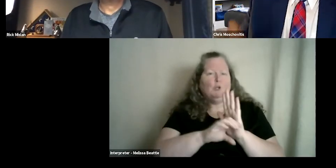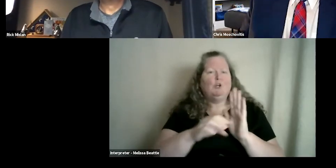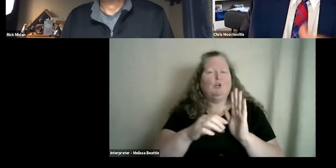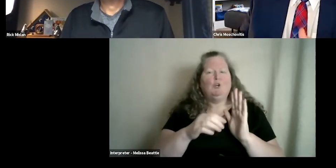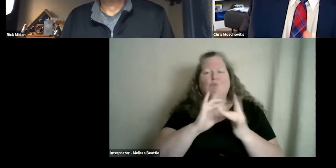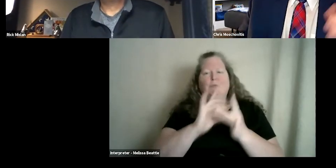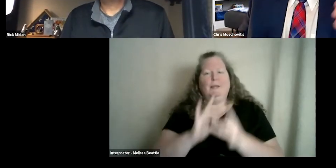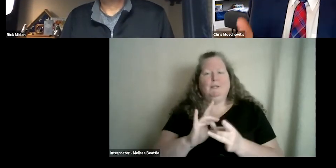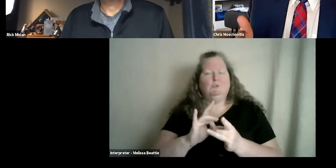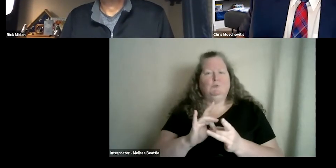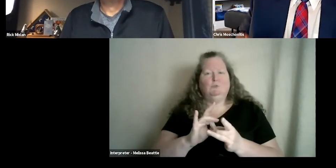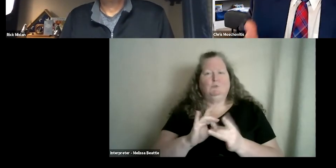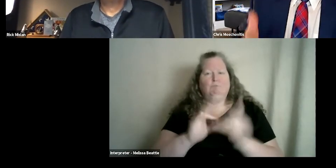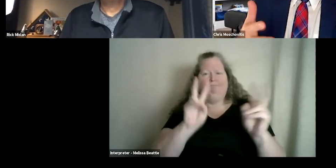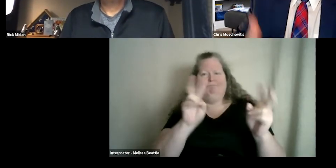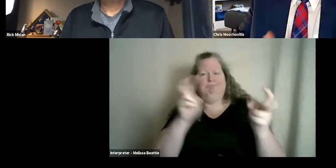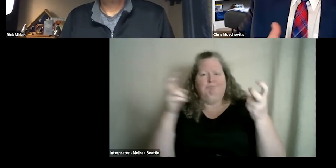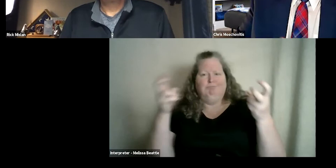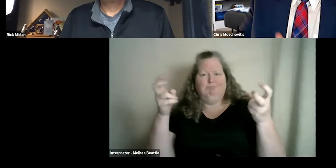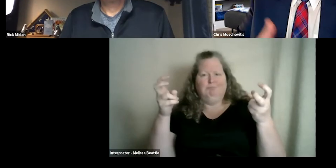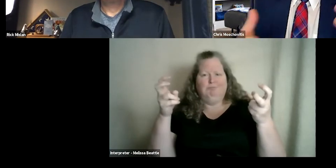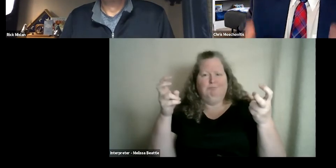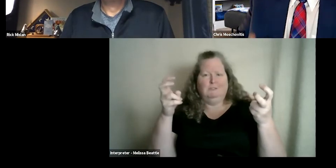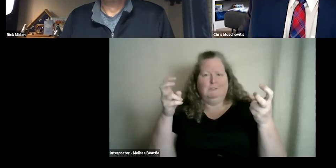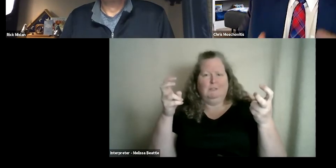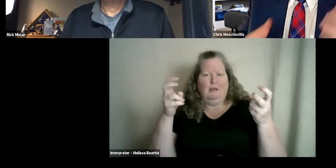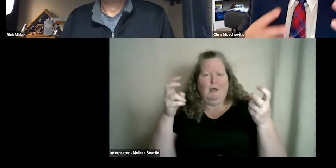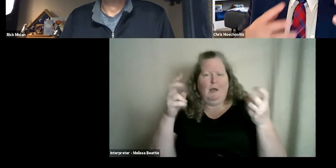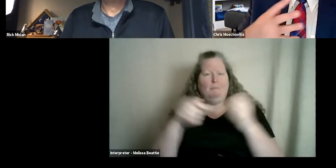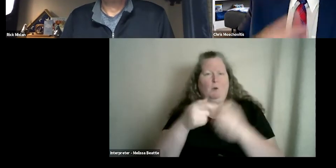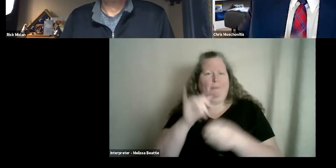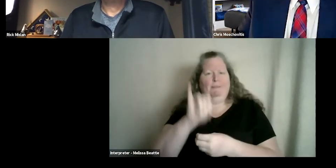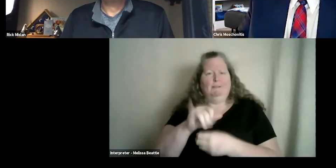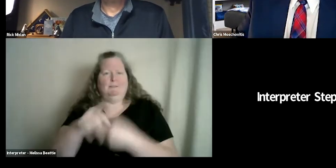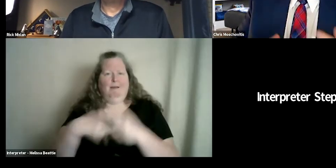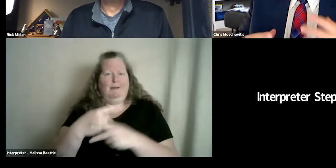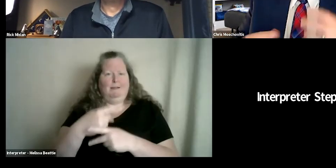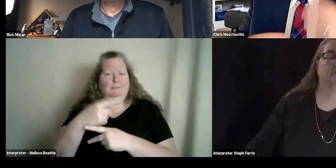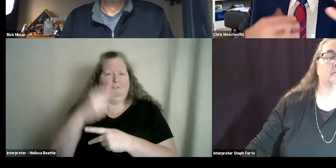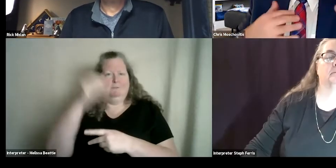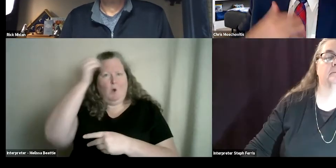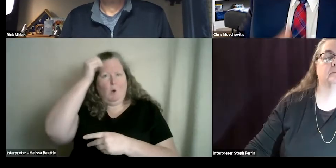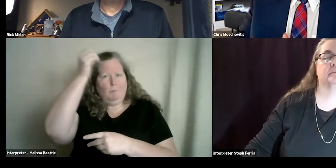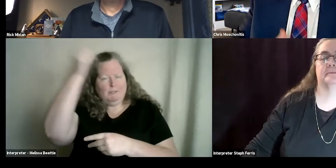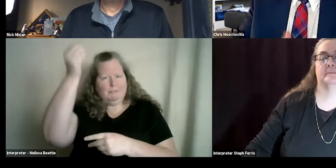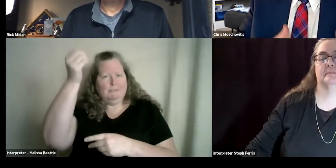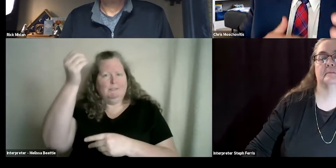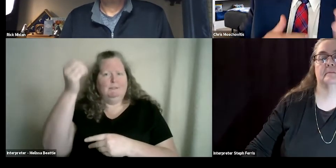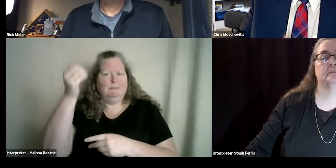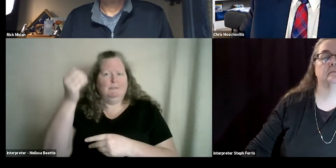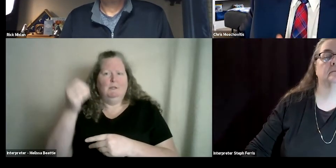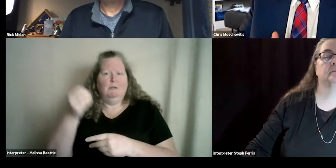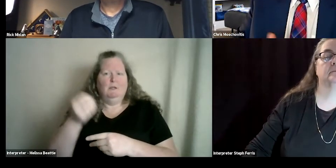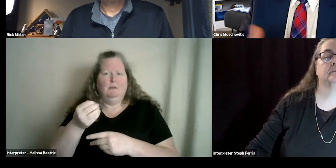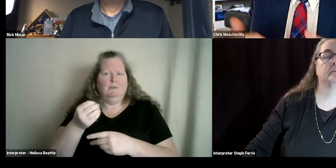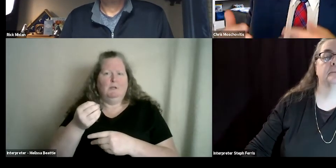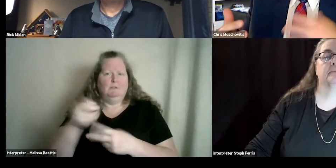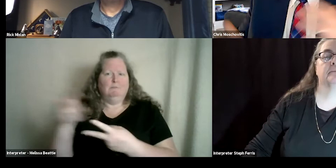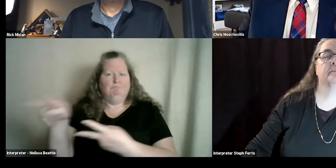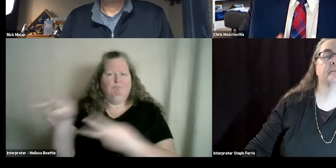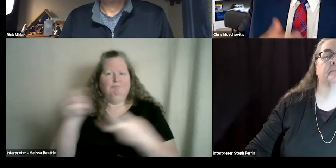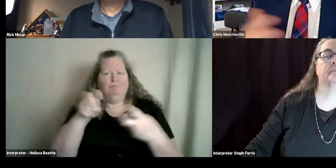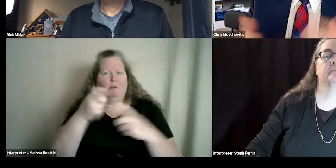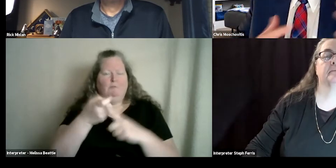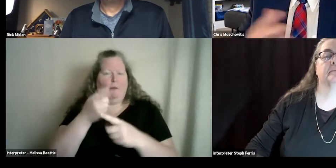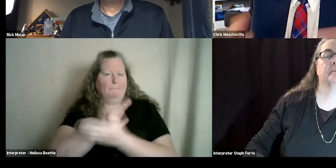long excerpts of these kinds of opinions, these kinds of treatments. There's excerpts from papers,